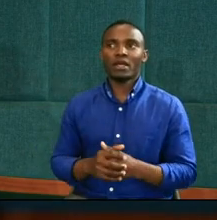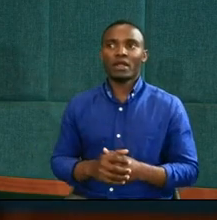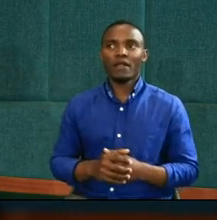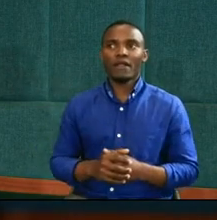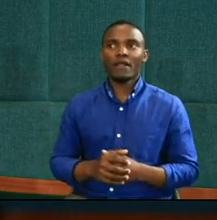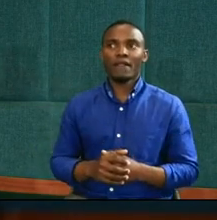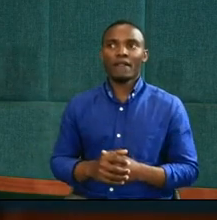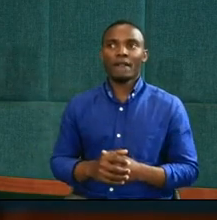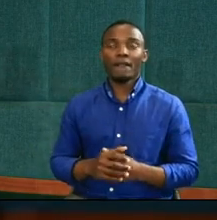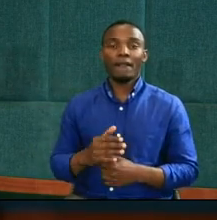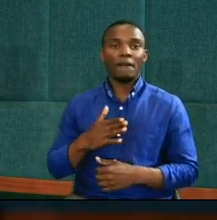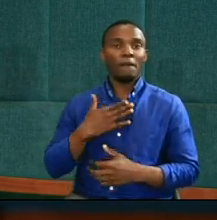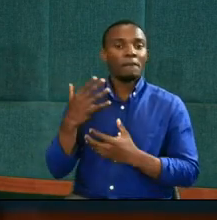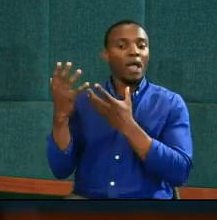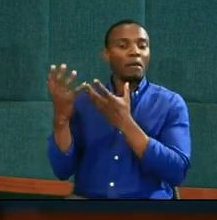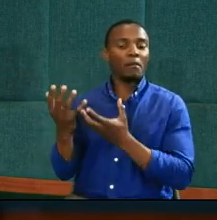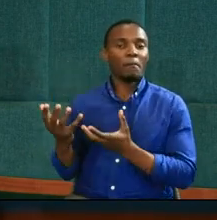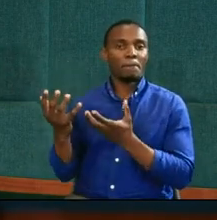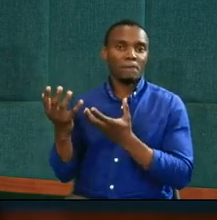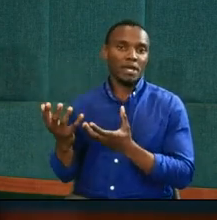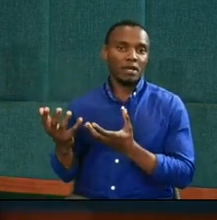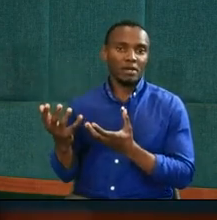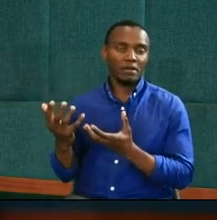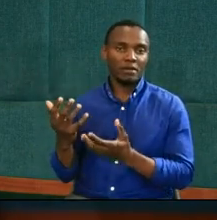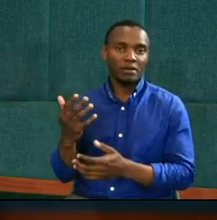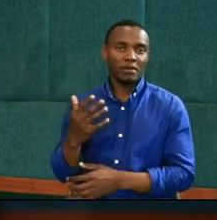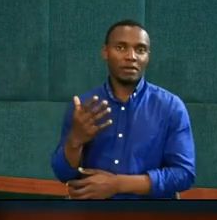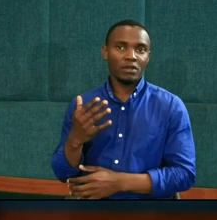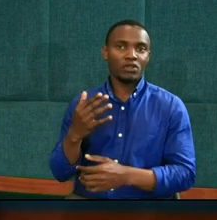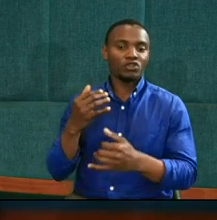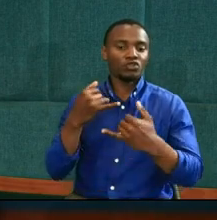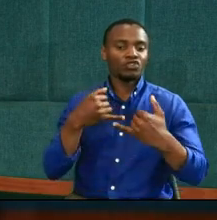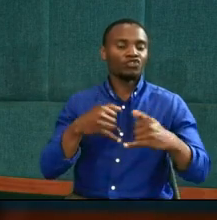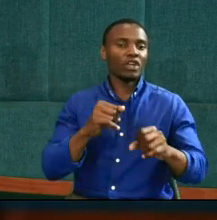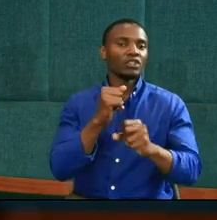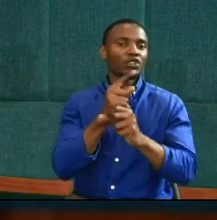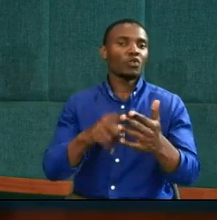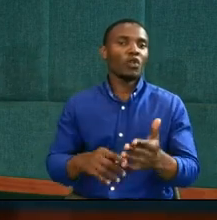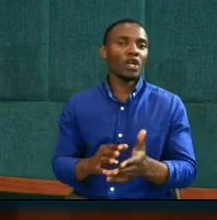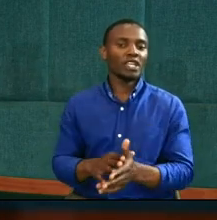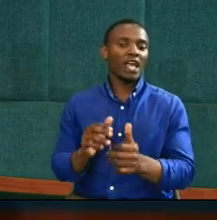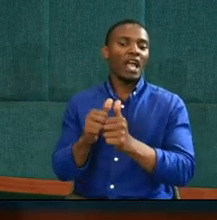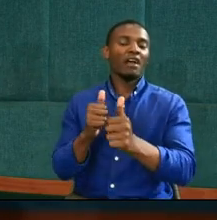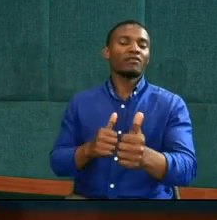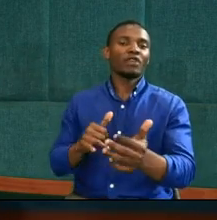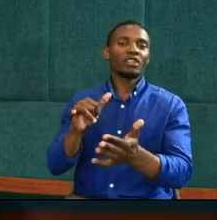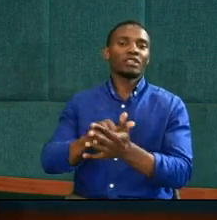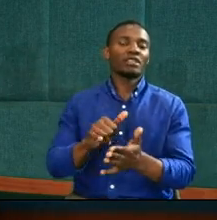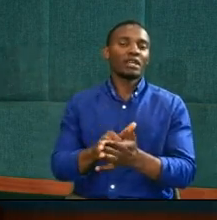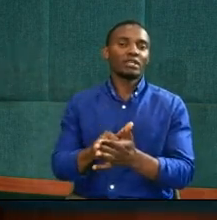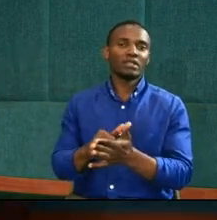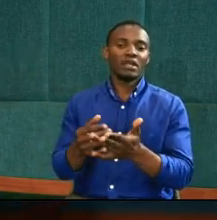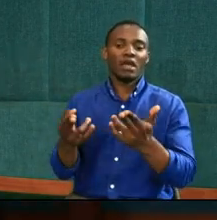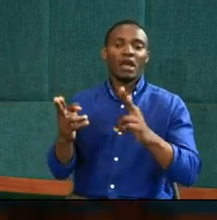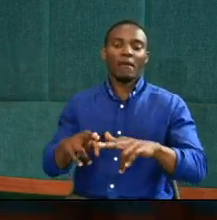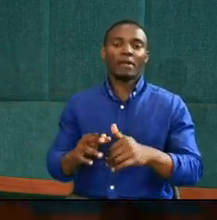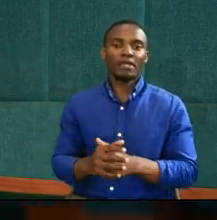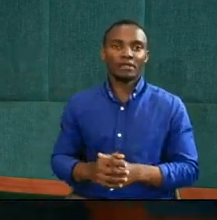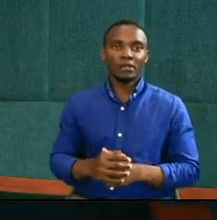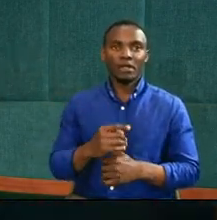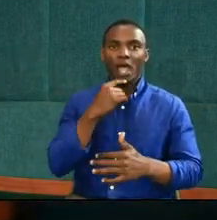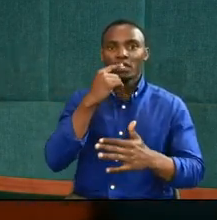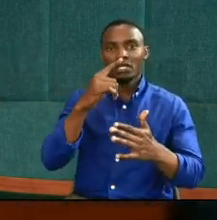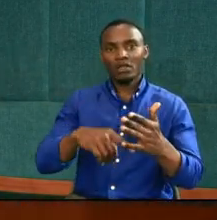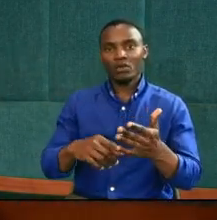And my burden as a preacher is to try to prevent that from happening by saying to